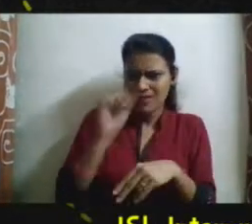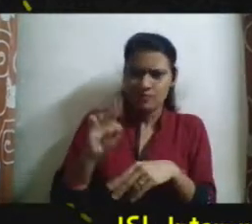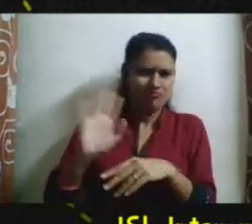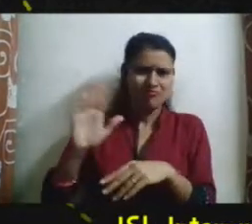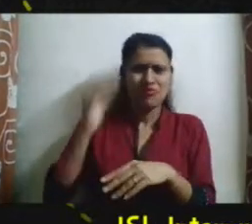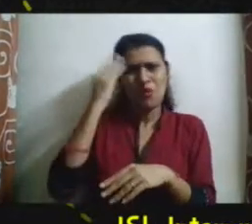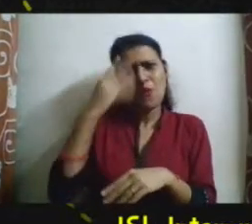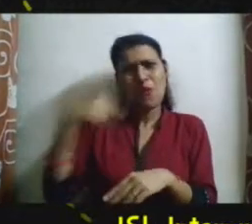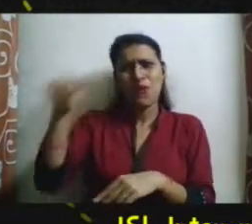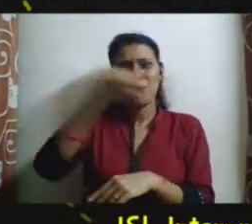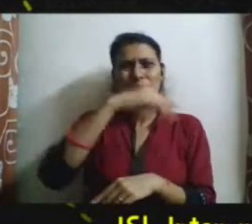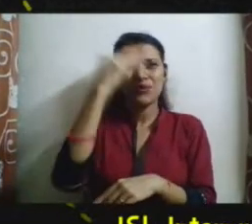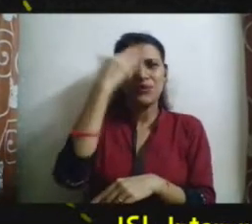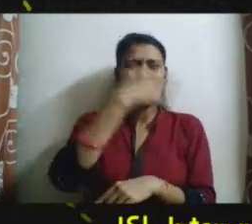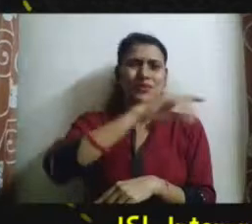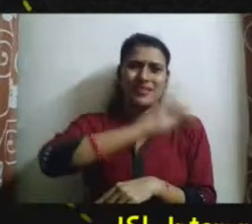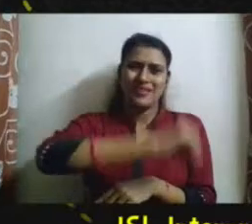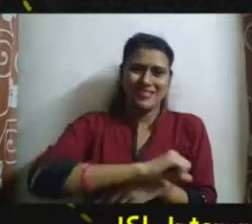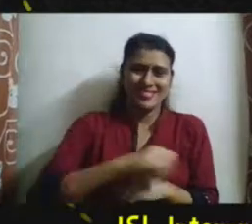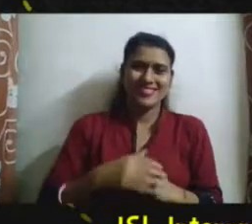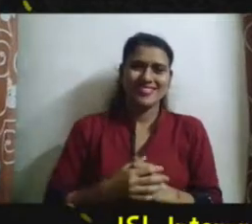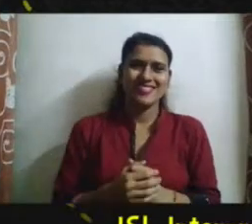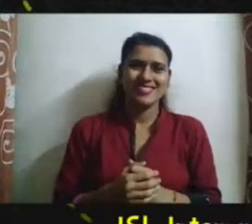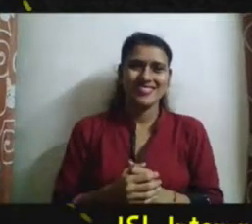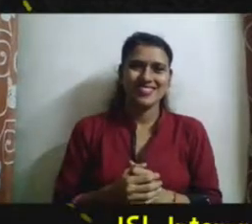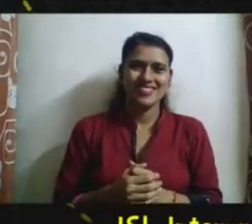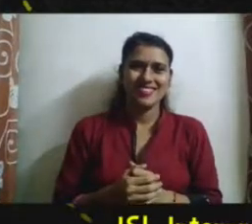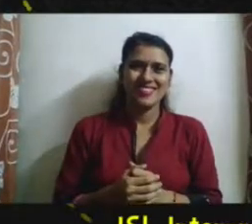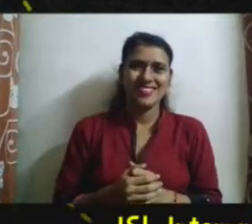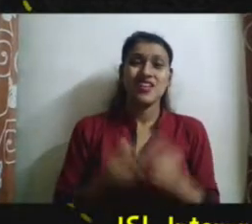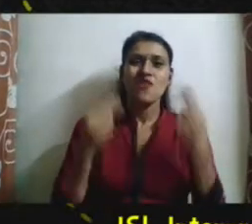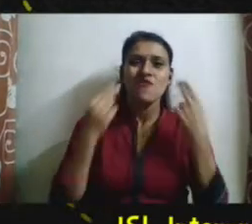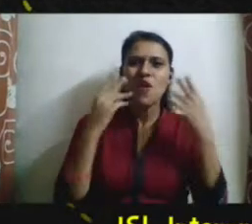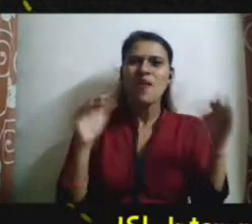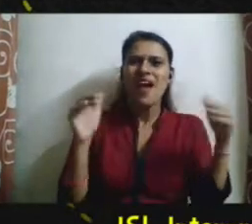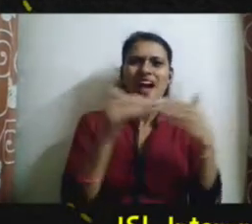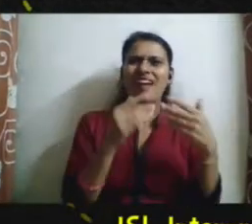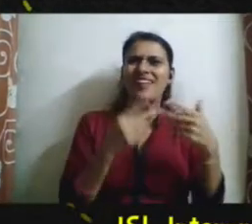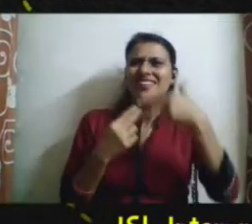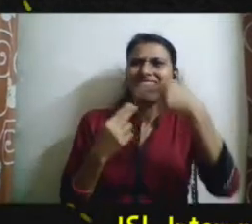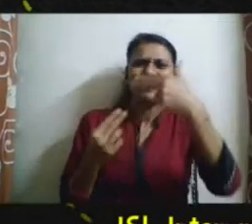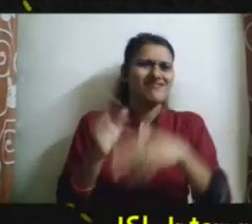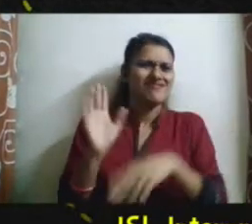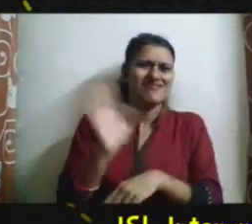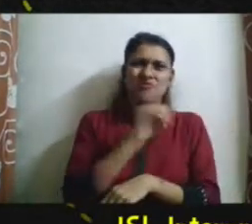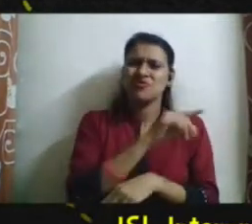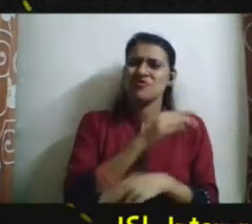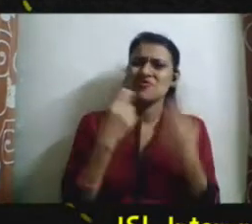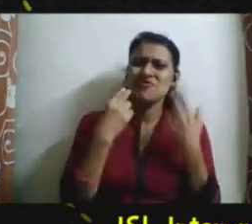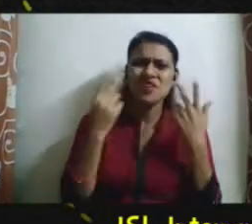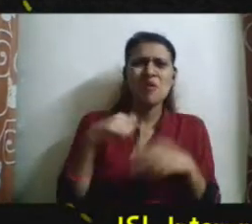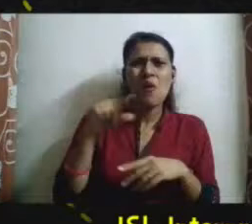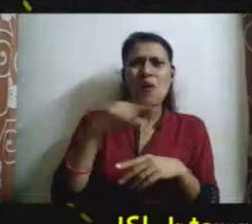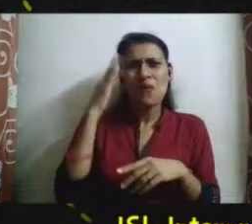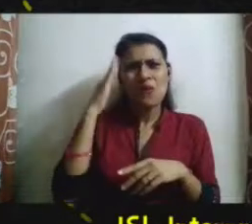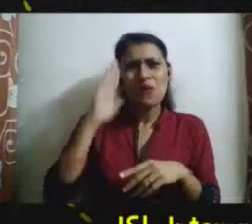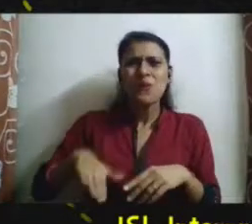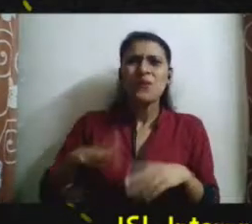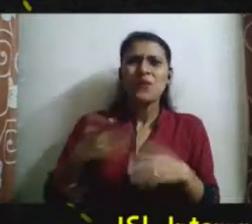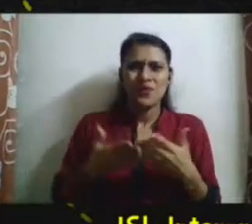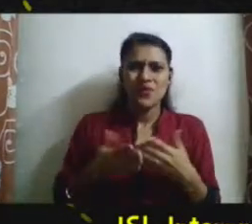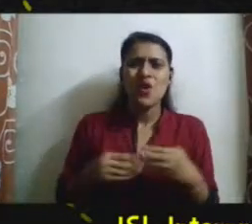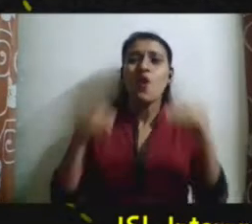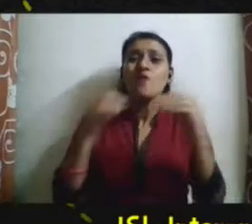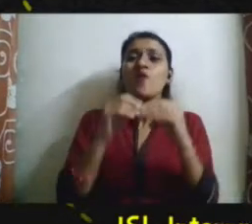always feel like it's really unfair to artists to say they don't need any introduction, as if they're just one thing and that's all we ever need to know about